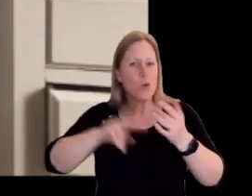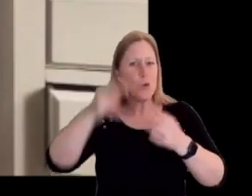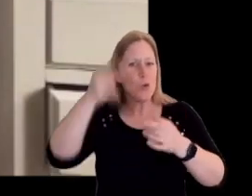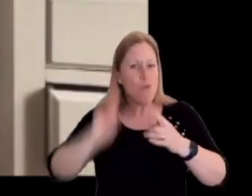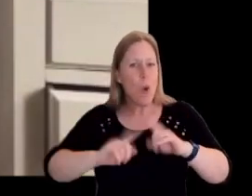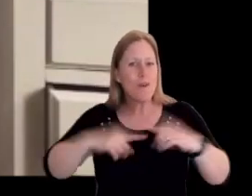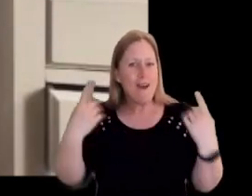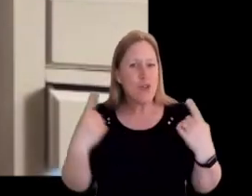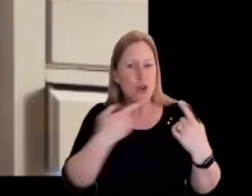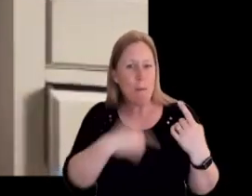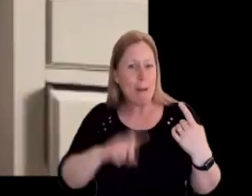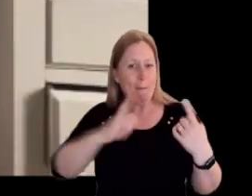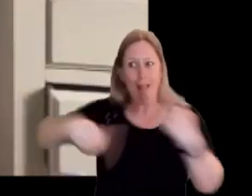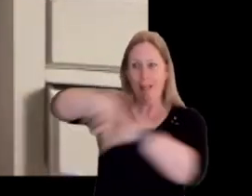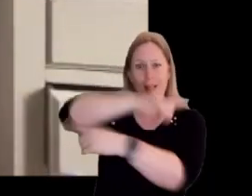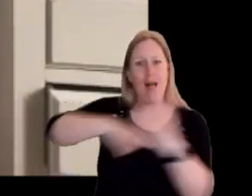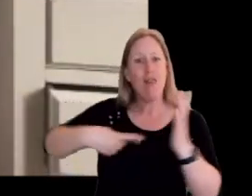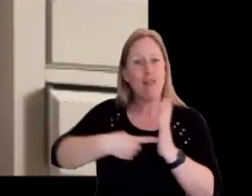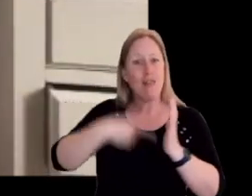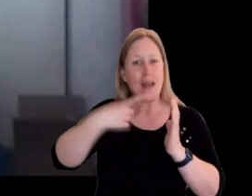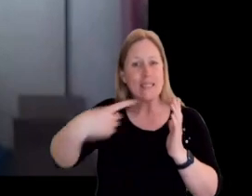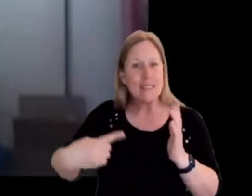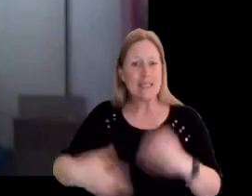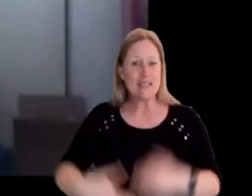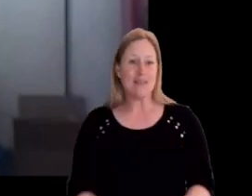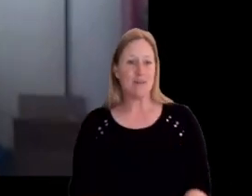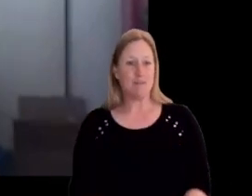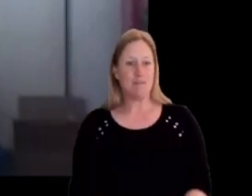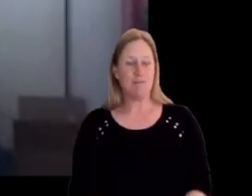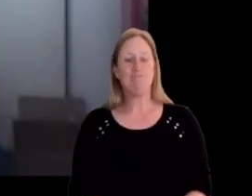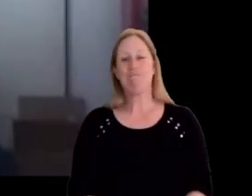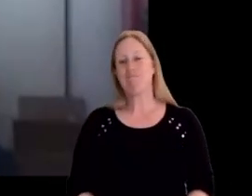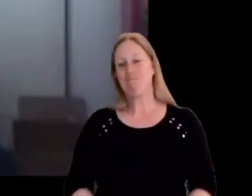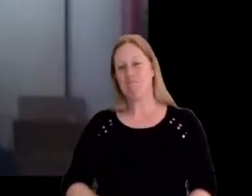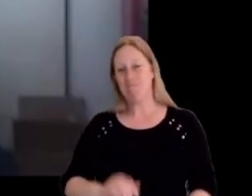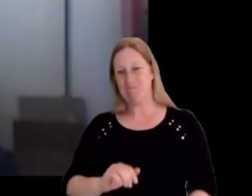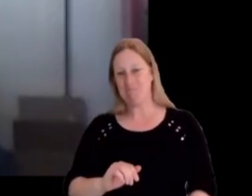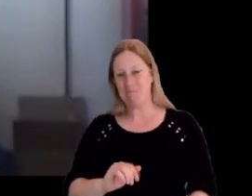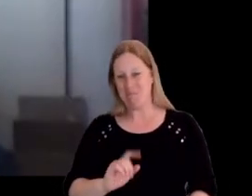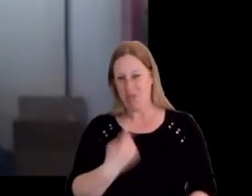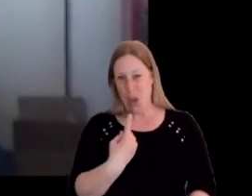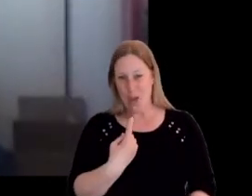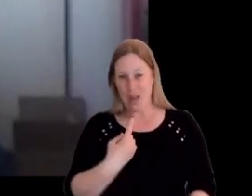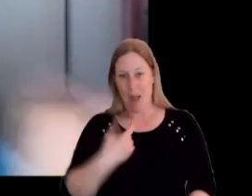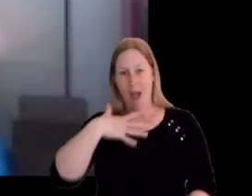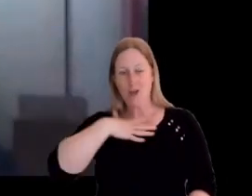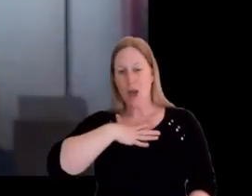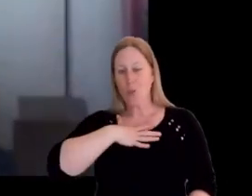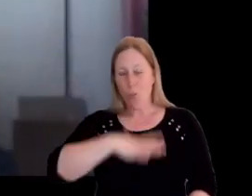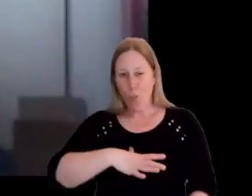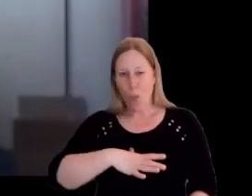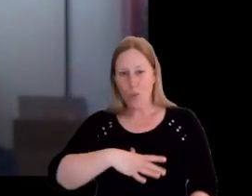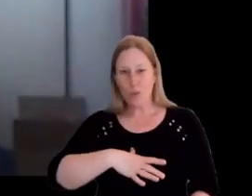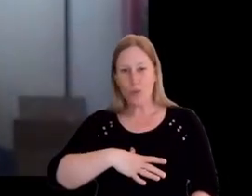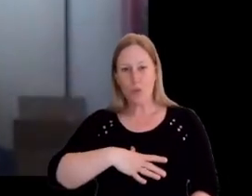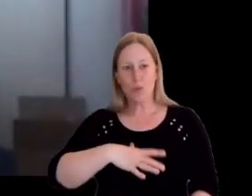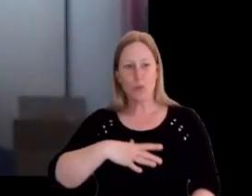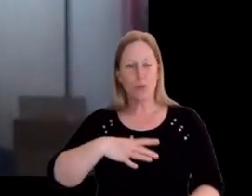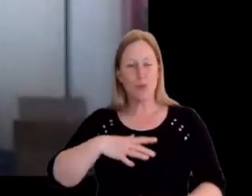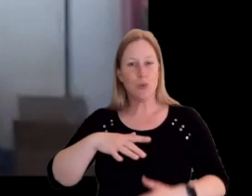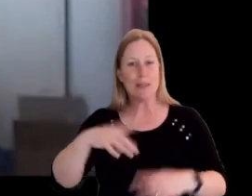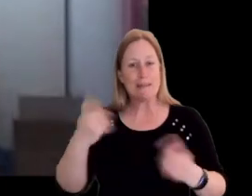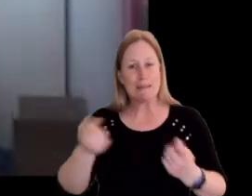inclusion for neurodivergent people in Thanet, really. So first of all, I just want to have a moment